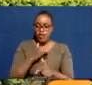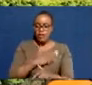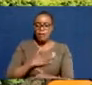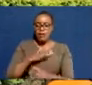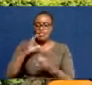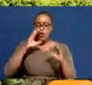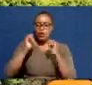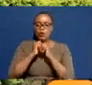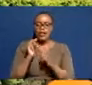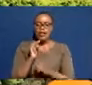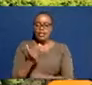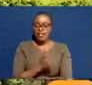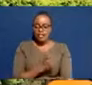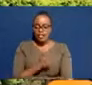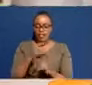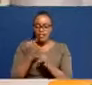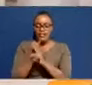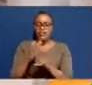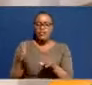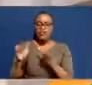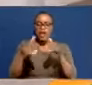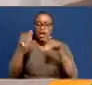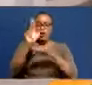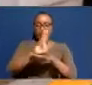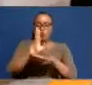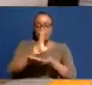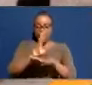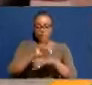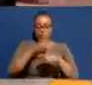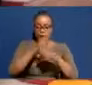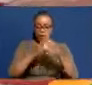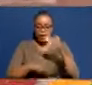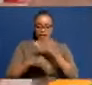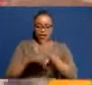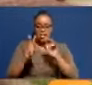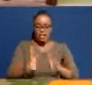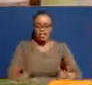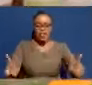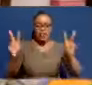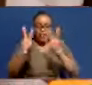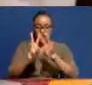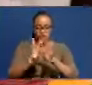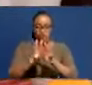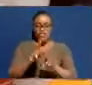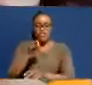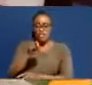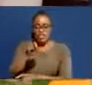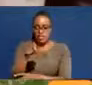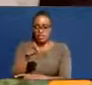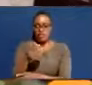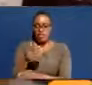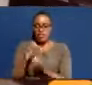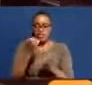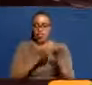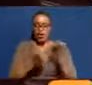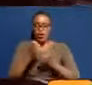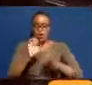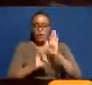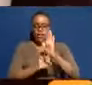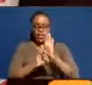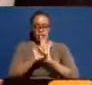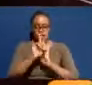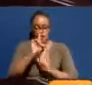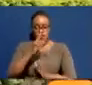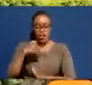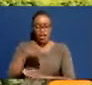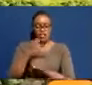contact us on the various ways of using it. Processing and value addition remains the key to our economic development.